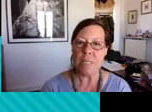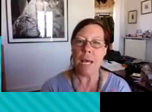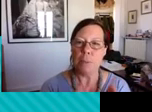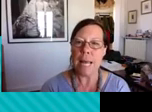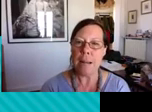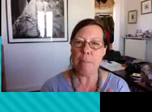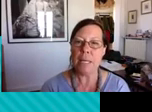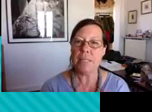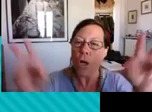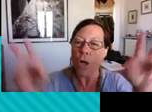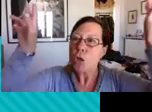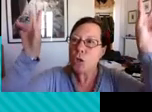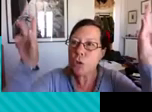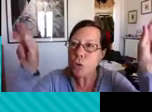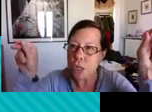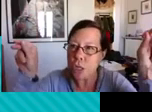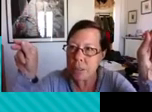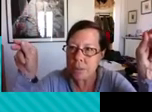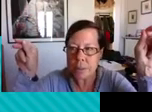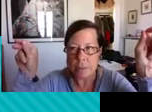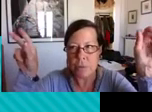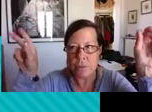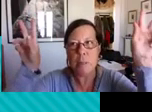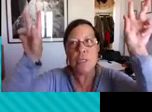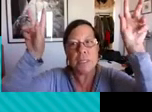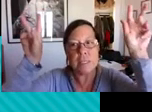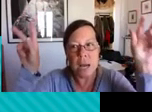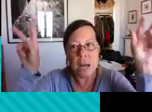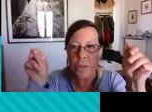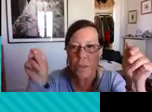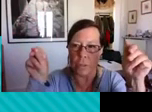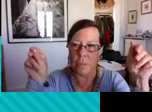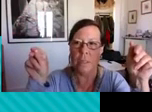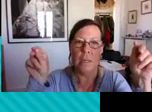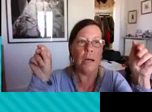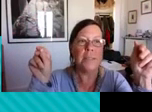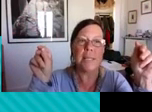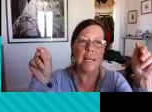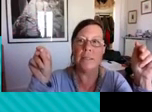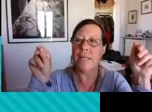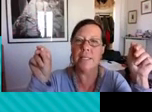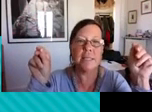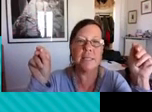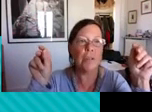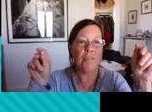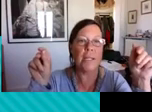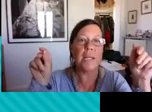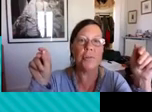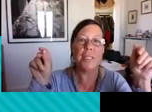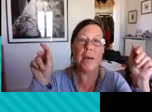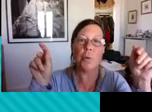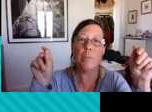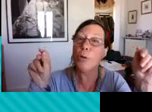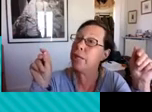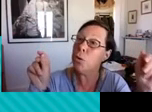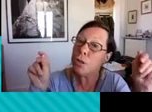Self-proclaimed plant-based cure, so that people know it's not a cure, on sale in several African countries